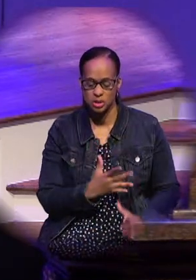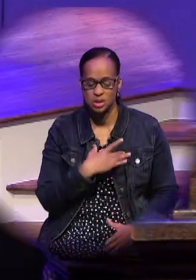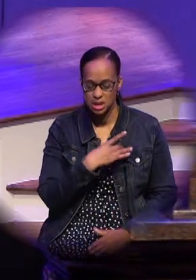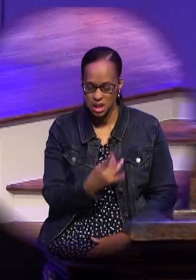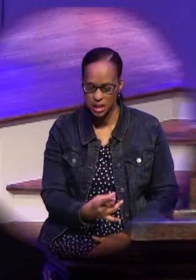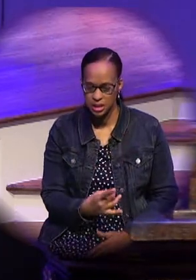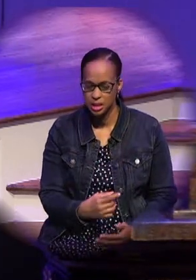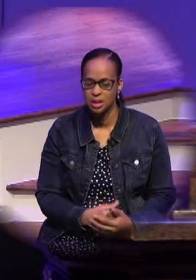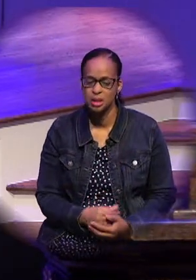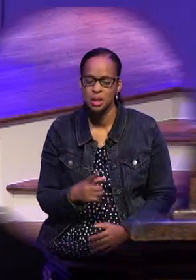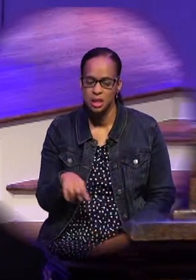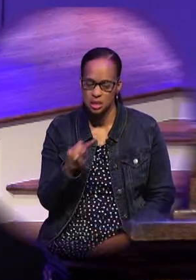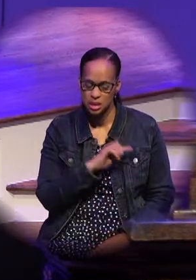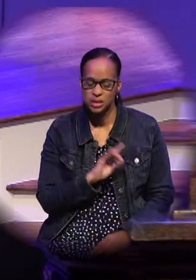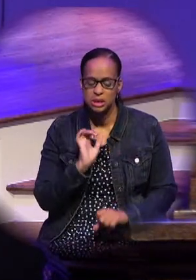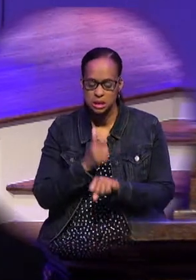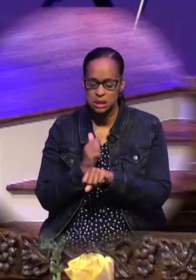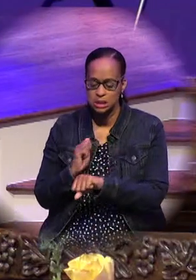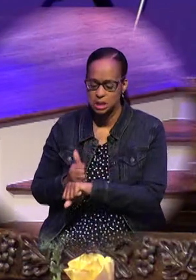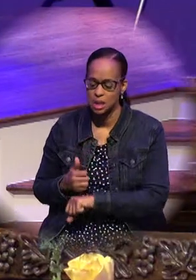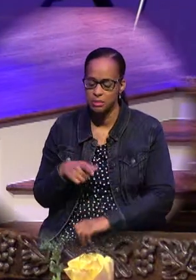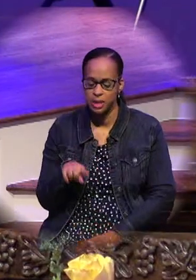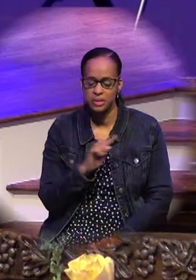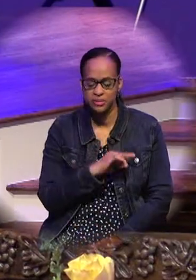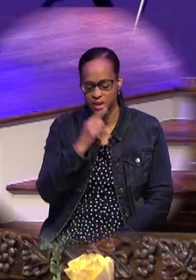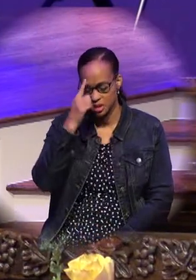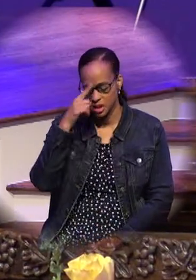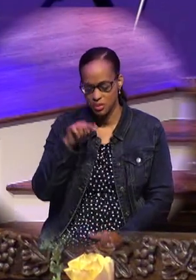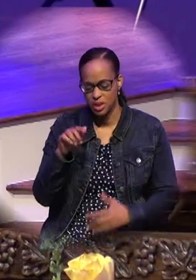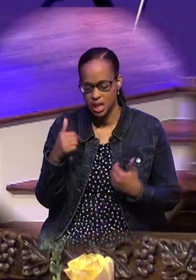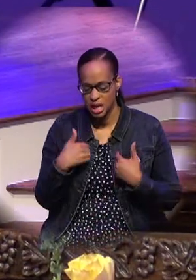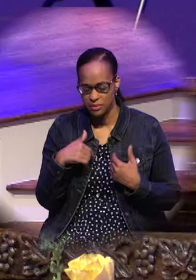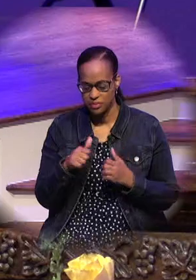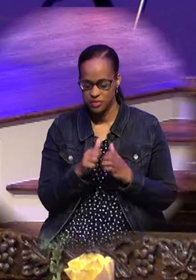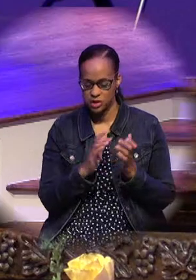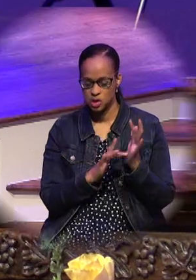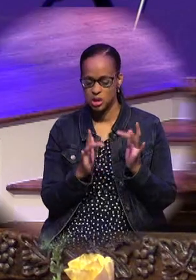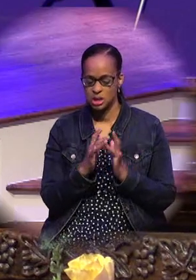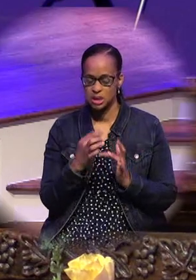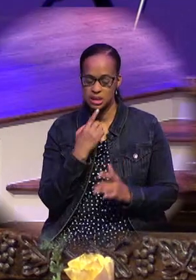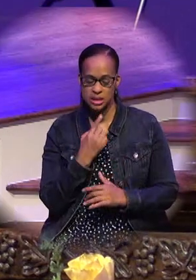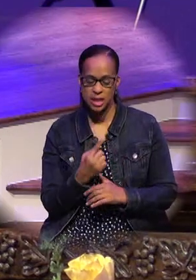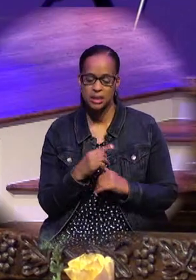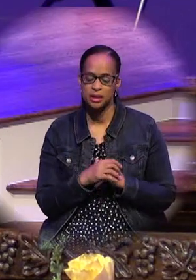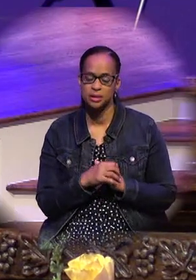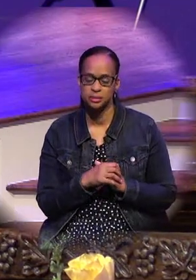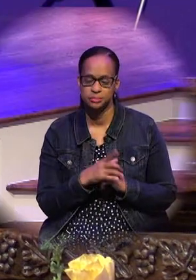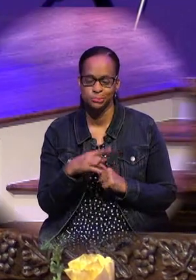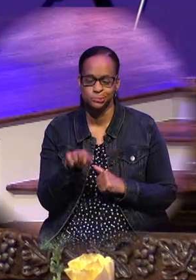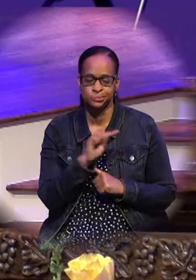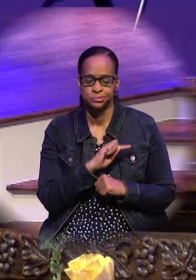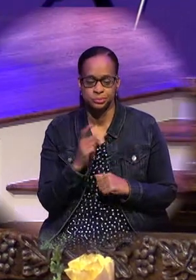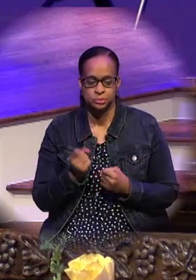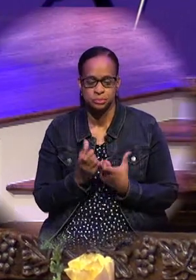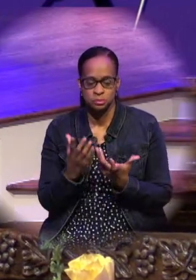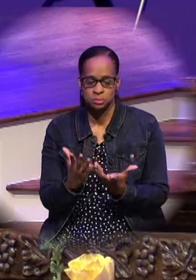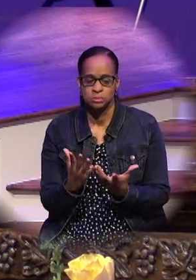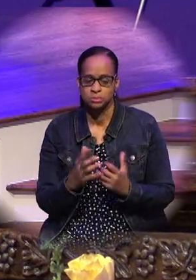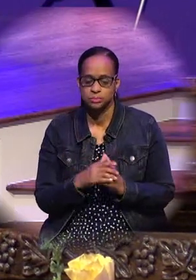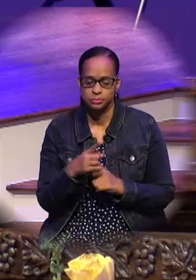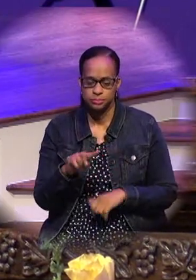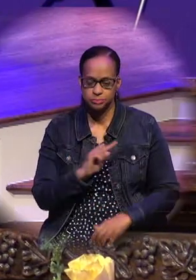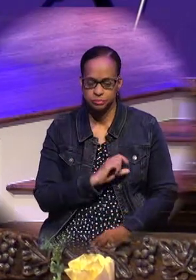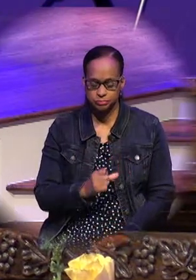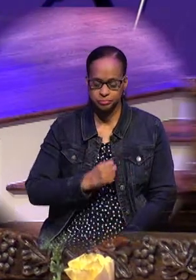novel, they would set the scene. I think they would then have, after Jesus says this, a nice pregnant pause as Nicodemus